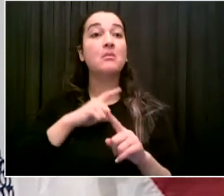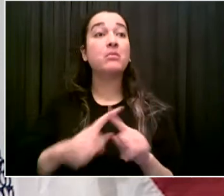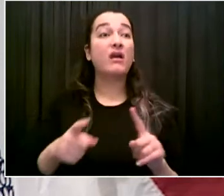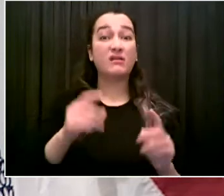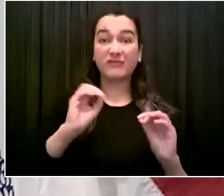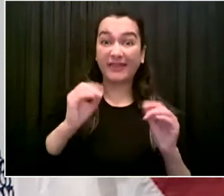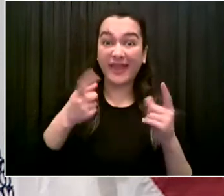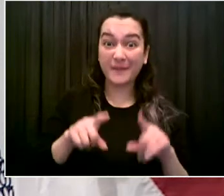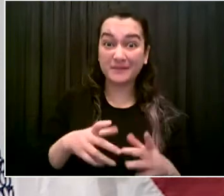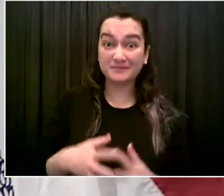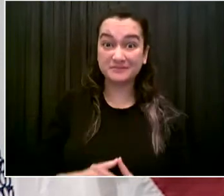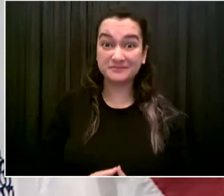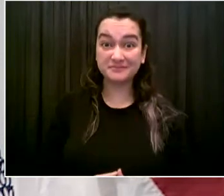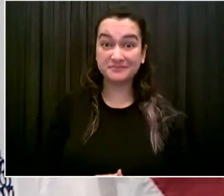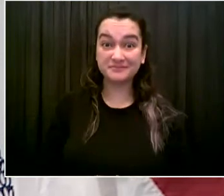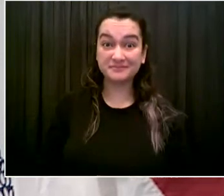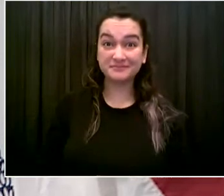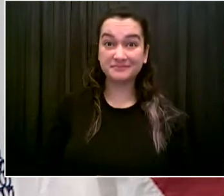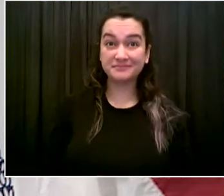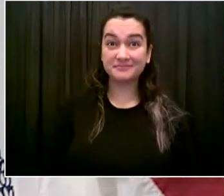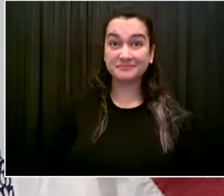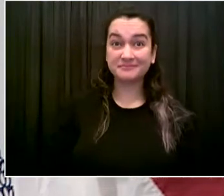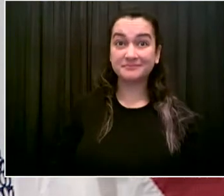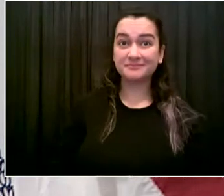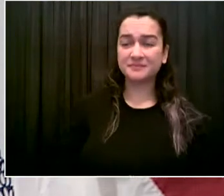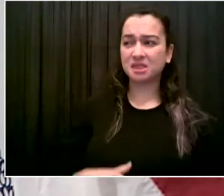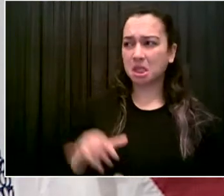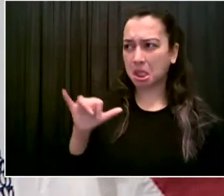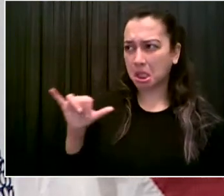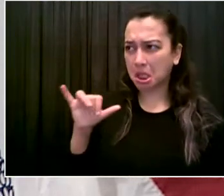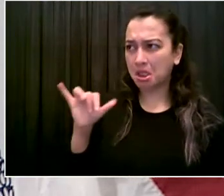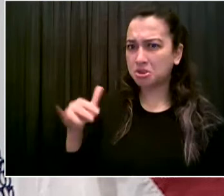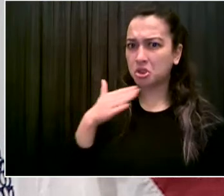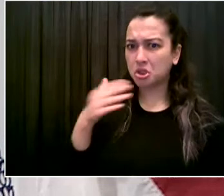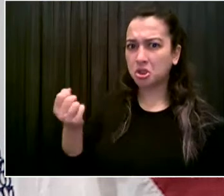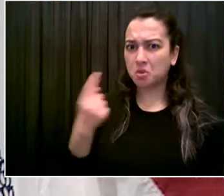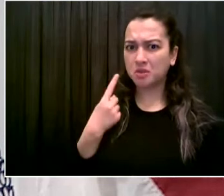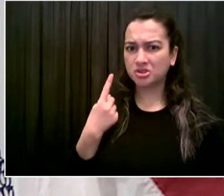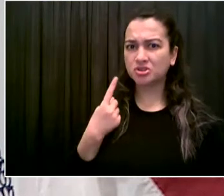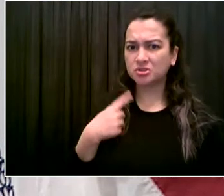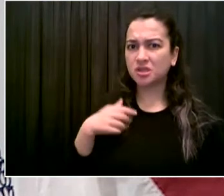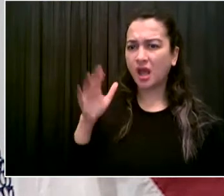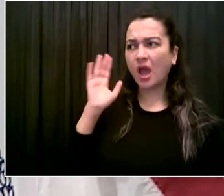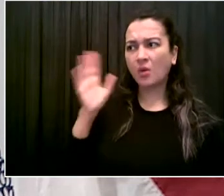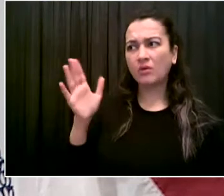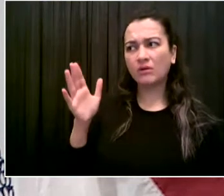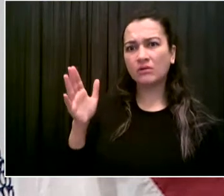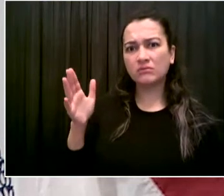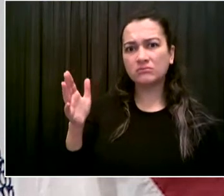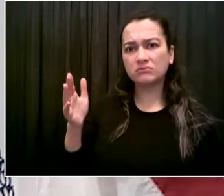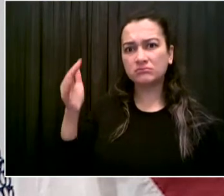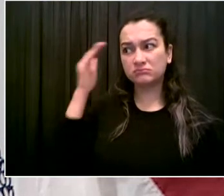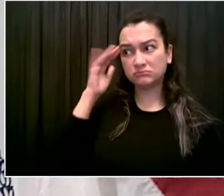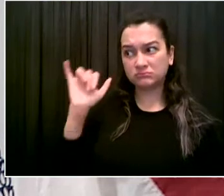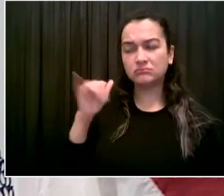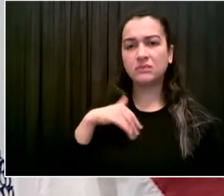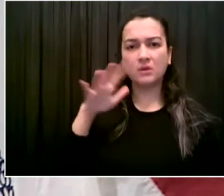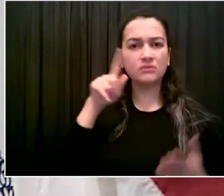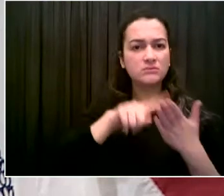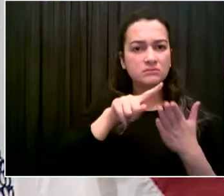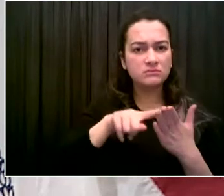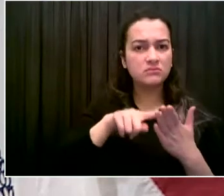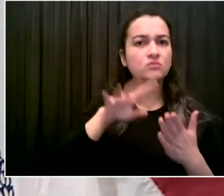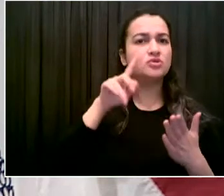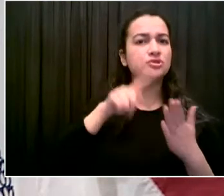would be a reason it couldn't be shared, but if it can be shared, we will for sure. On the bigger